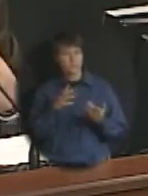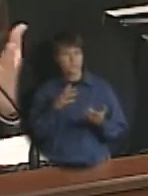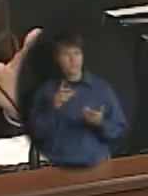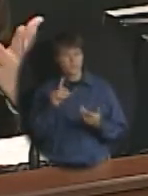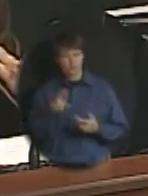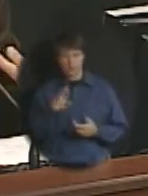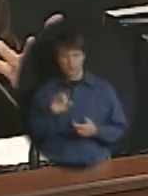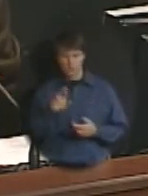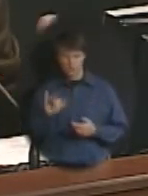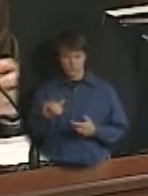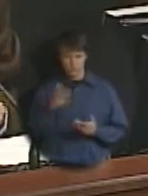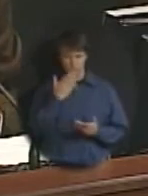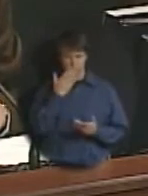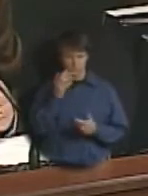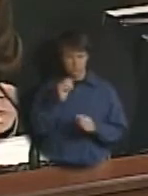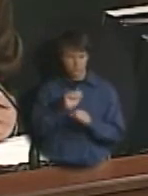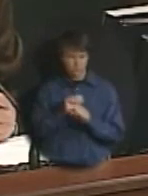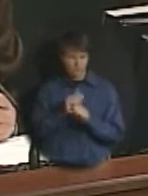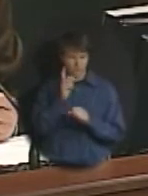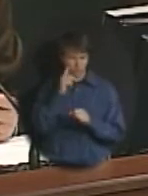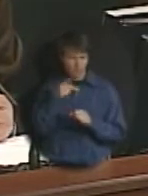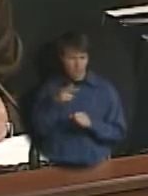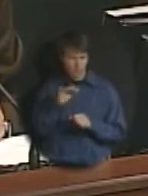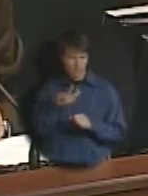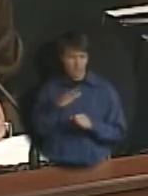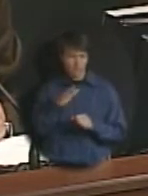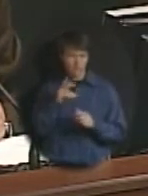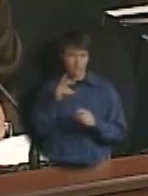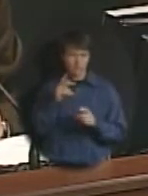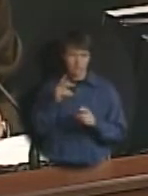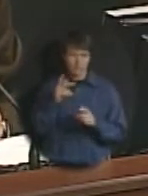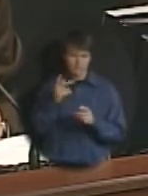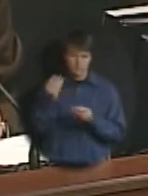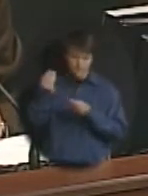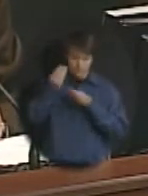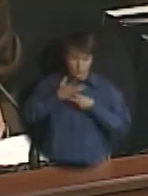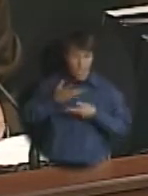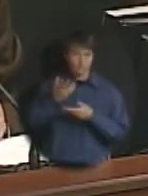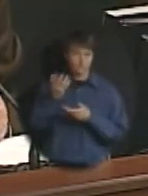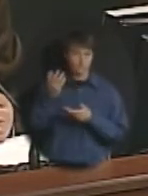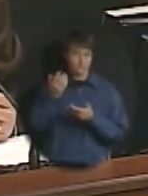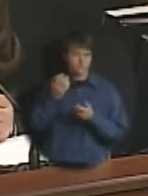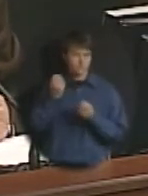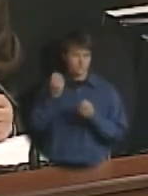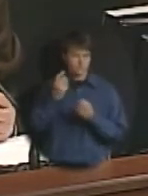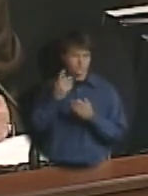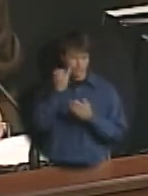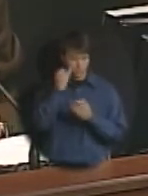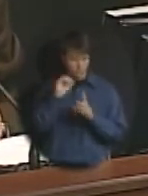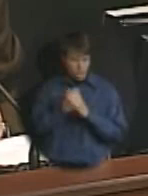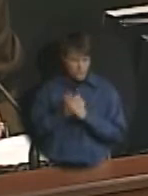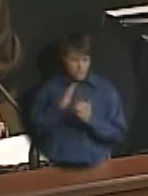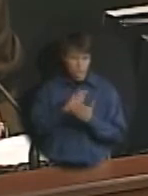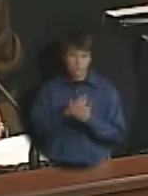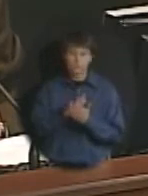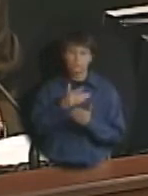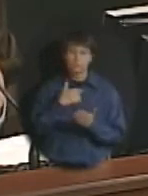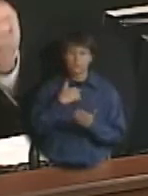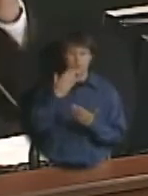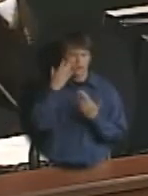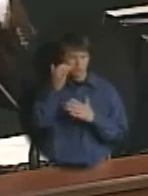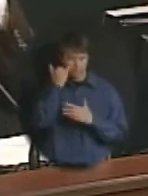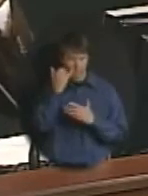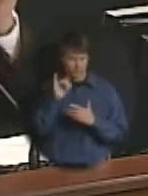Dr. Berry does a good job for the public, keeping us board members informed anytime there's an incident at a school. And it just, I don't know if